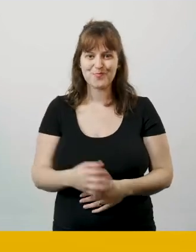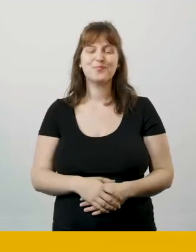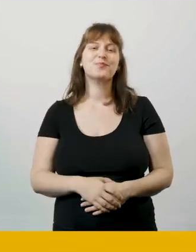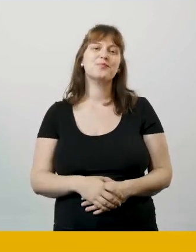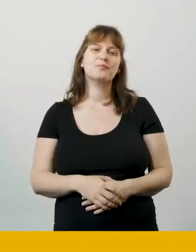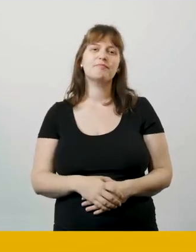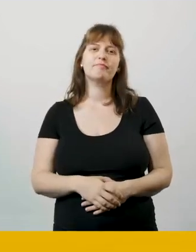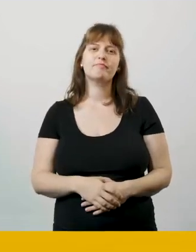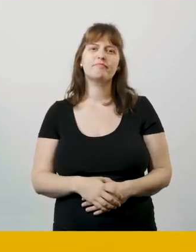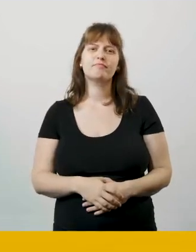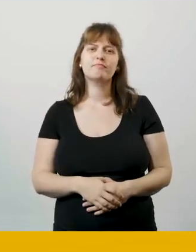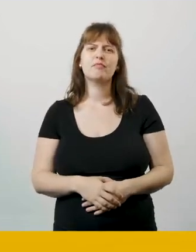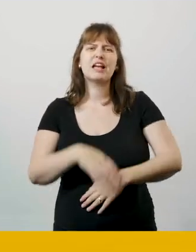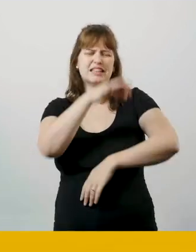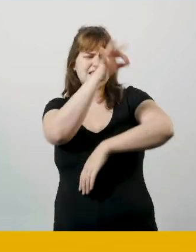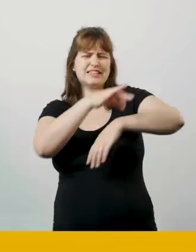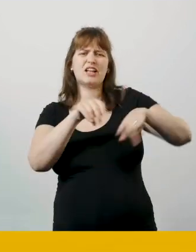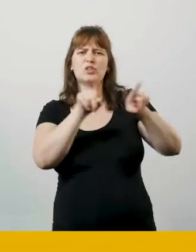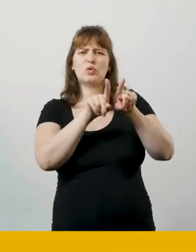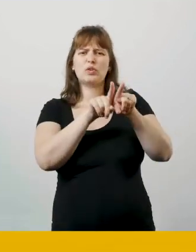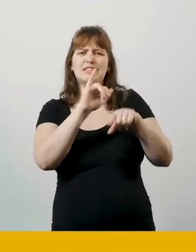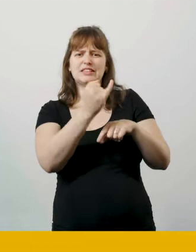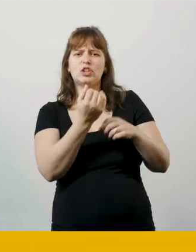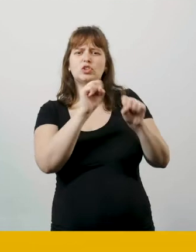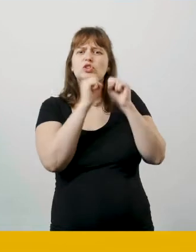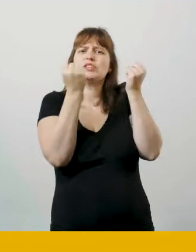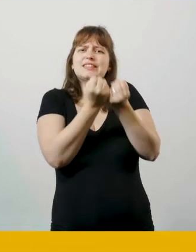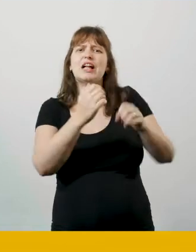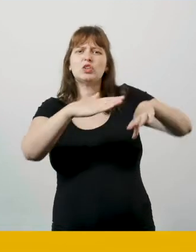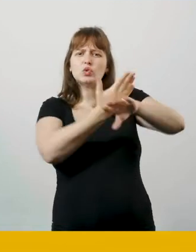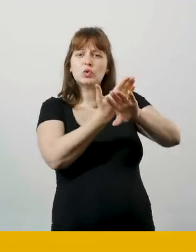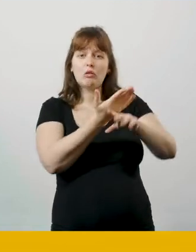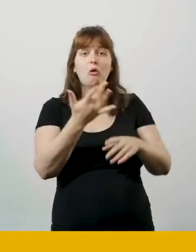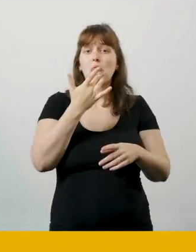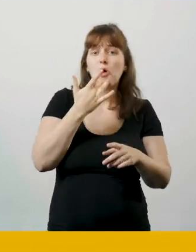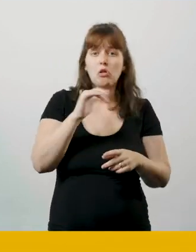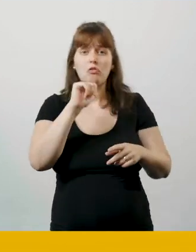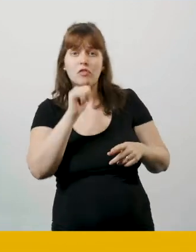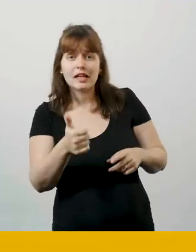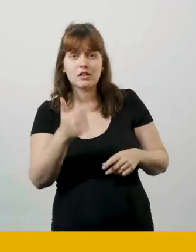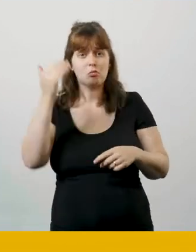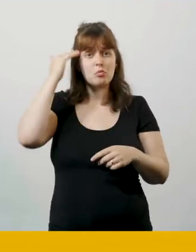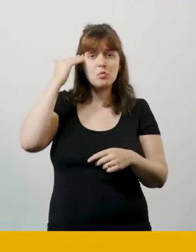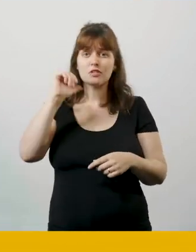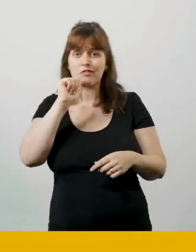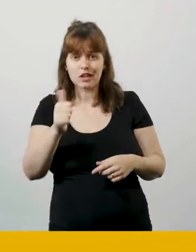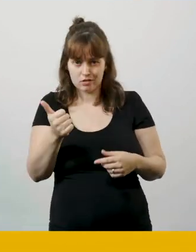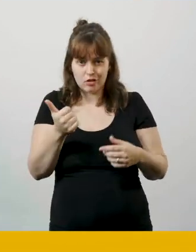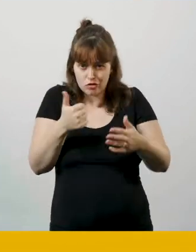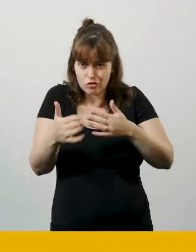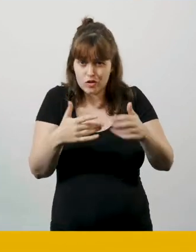So design is a social act. You want it, you don't want it, you're aware, you're not aware. Whatever you do, you will